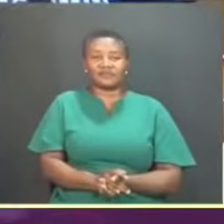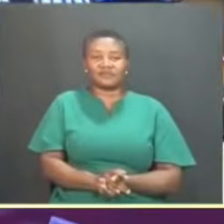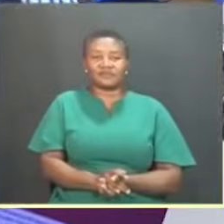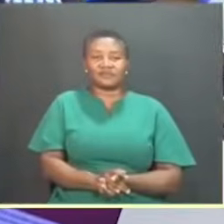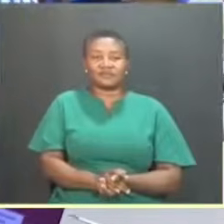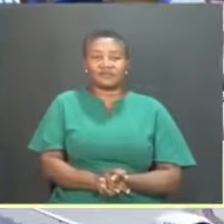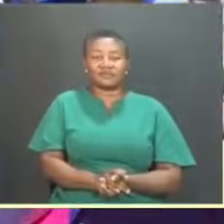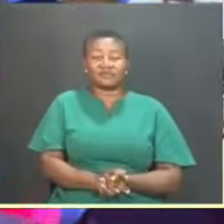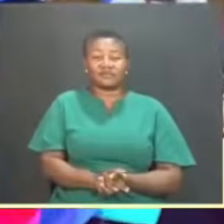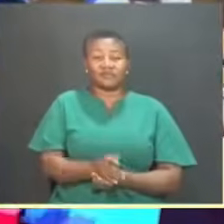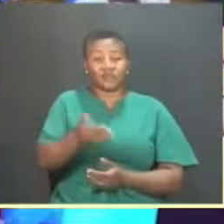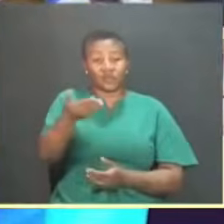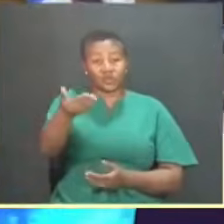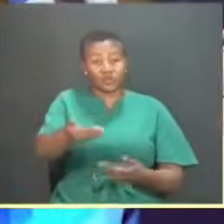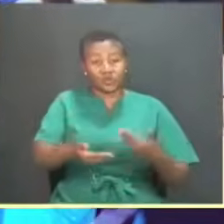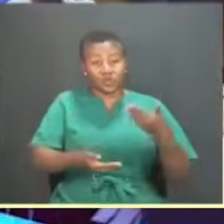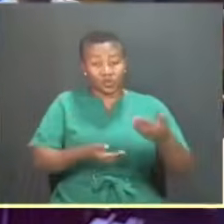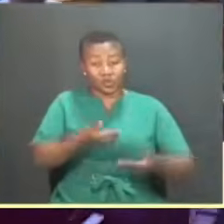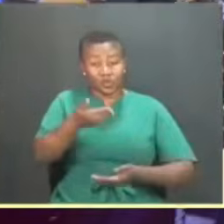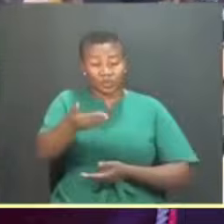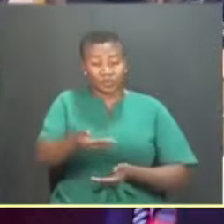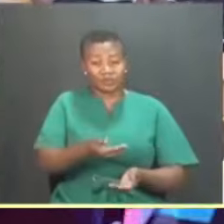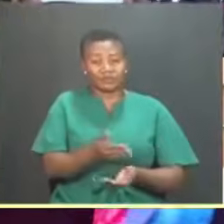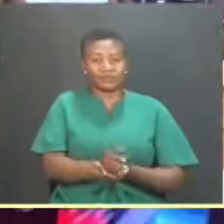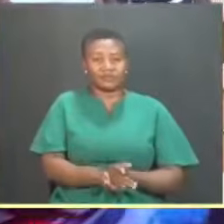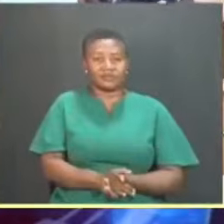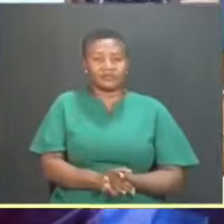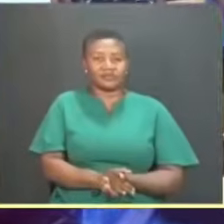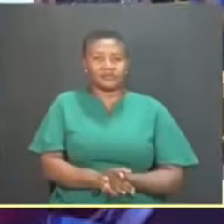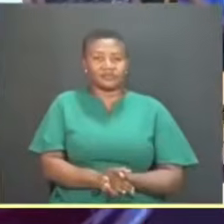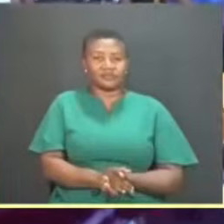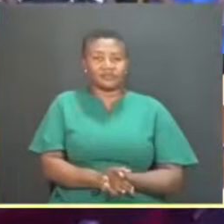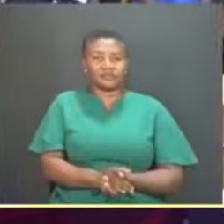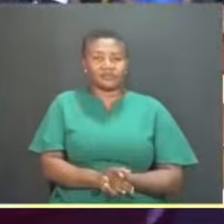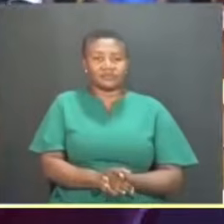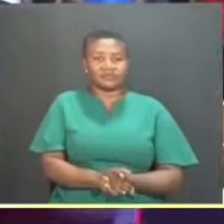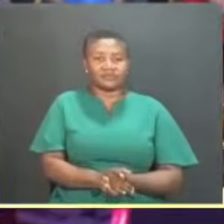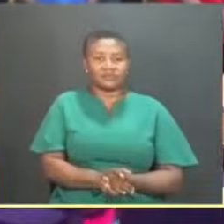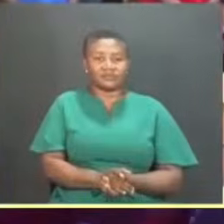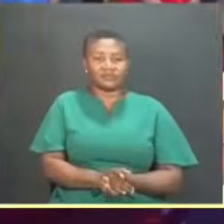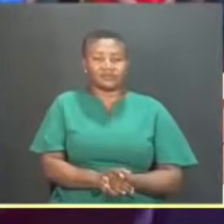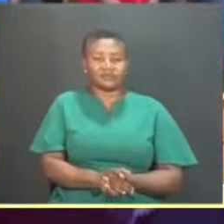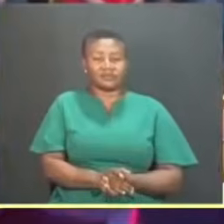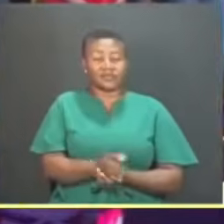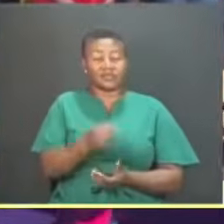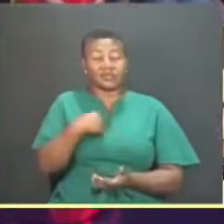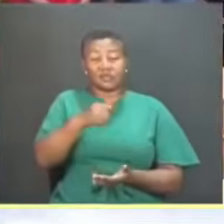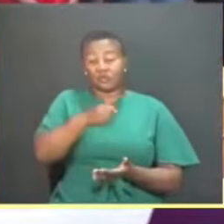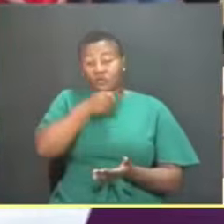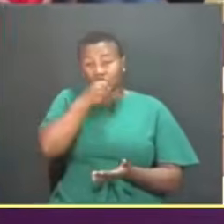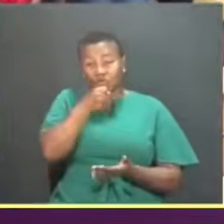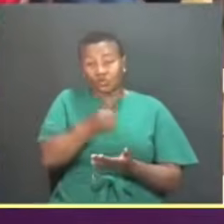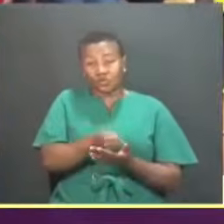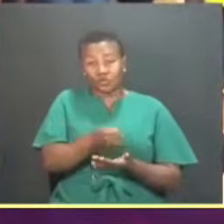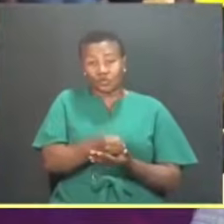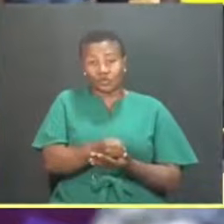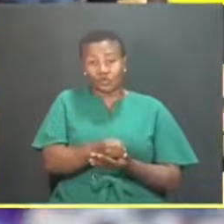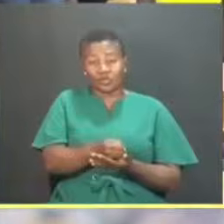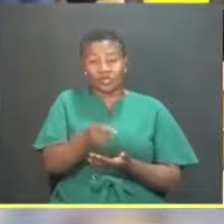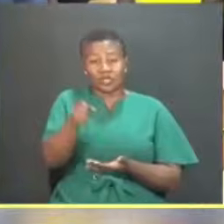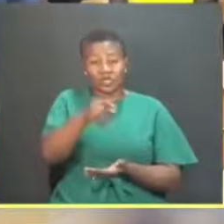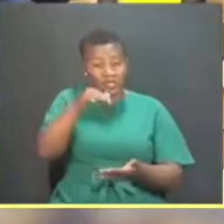You are also warmly welcome. Bienvenue. I'm sure they are studying